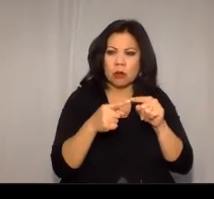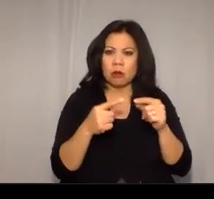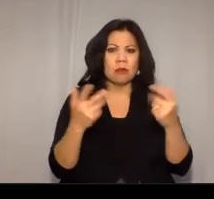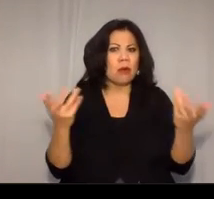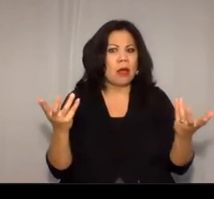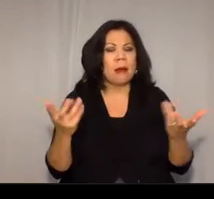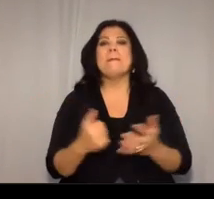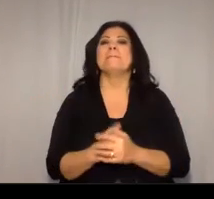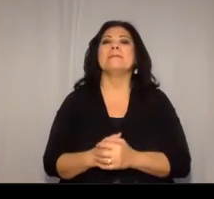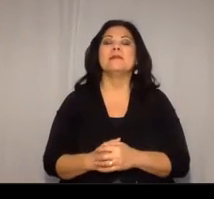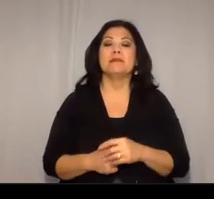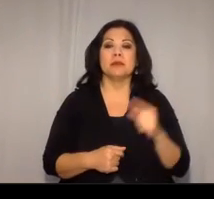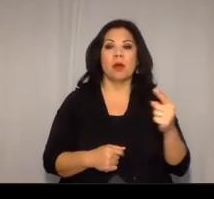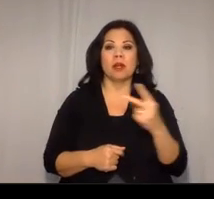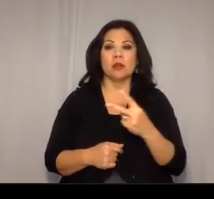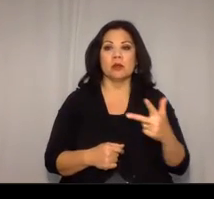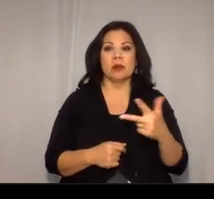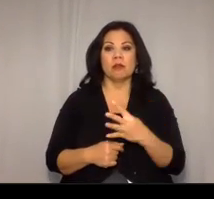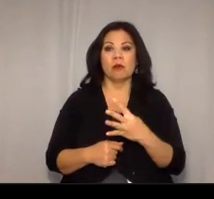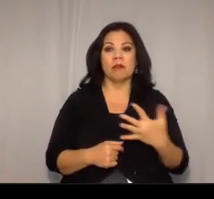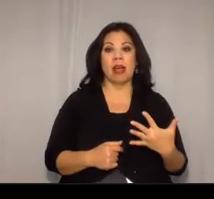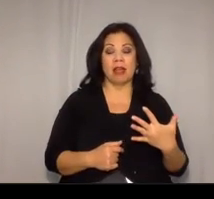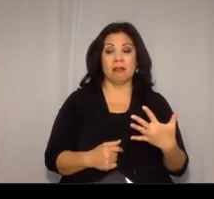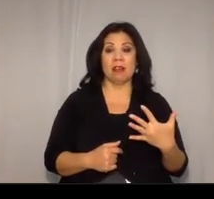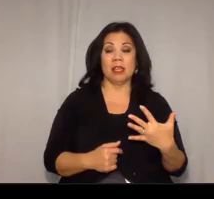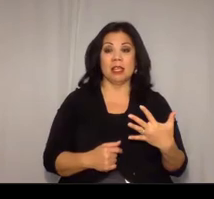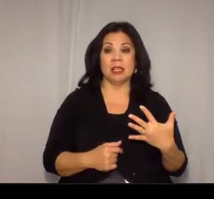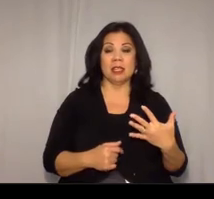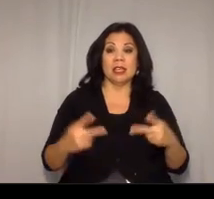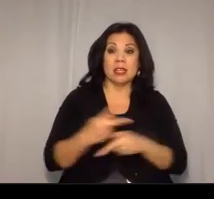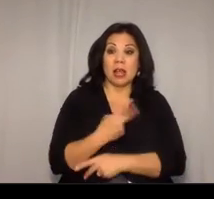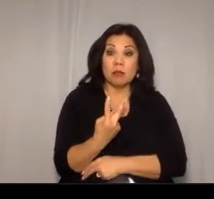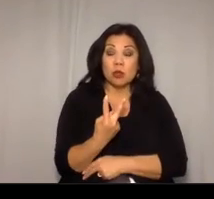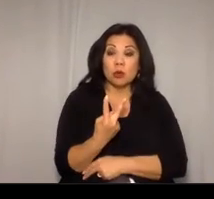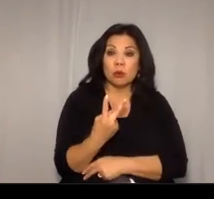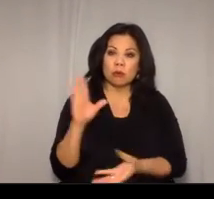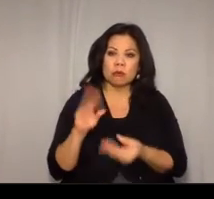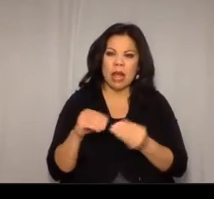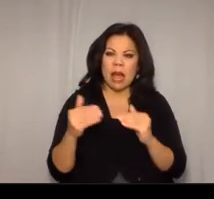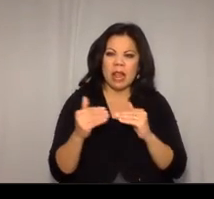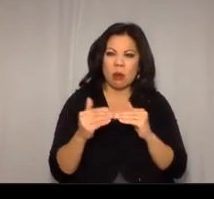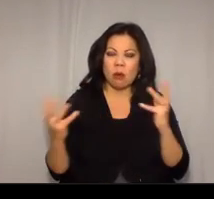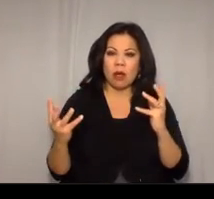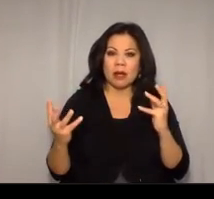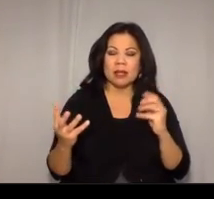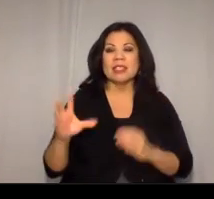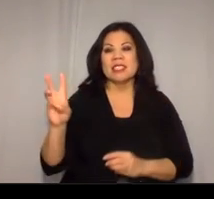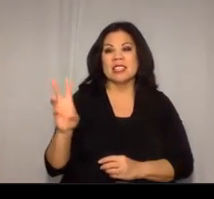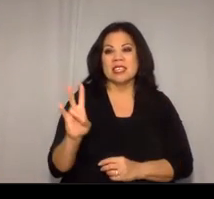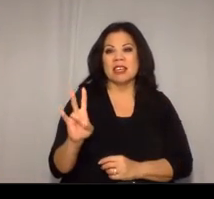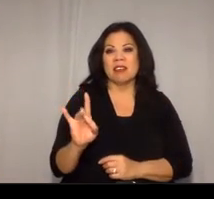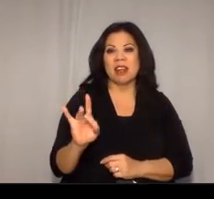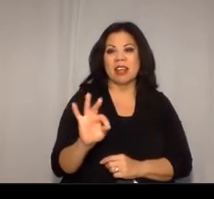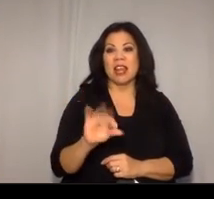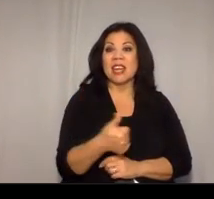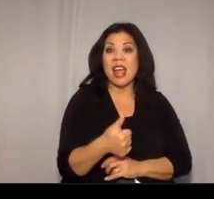count. So 1, 2, 3, 4, 5 times 2, 6, 7, 8, 9,